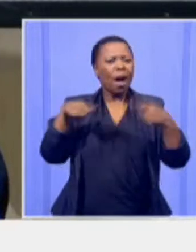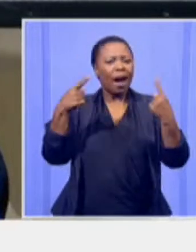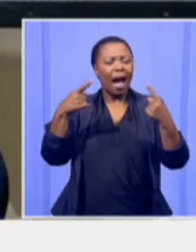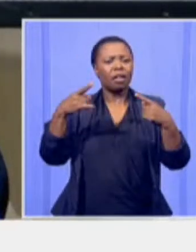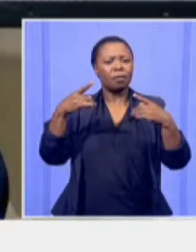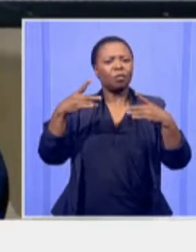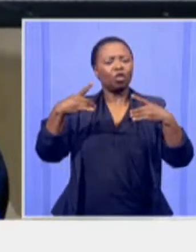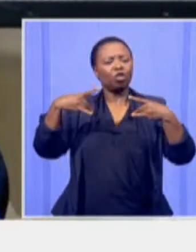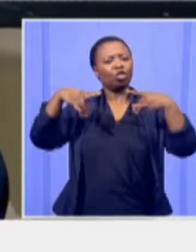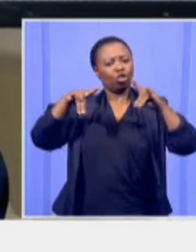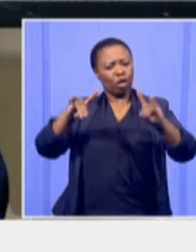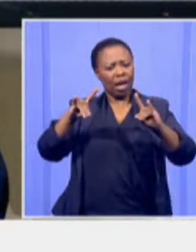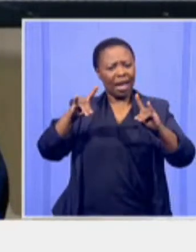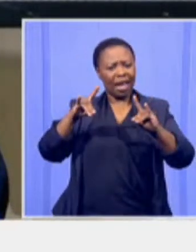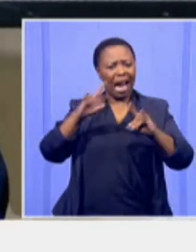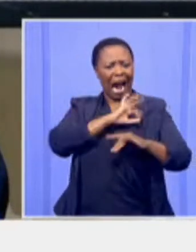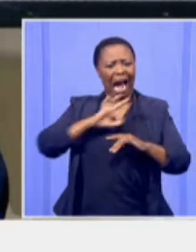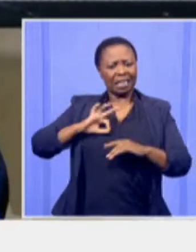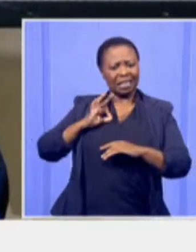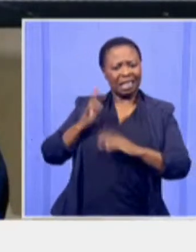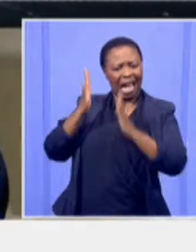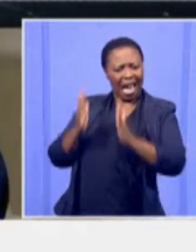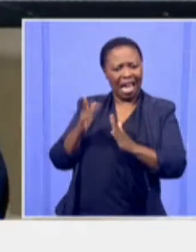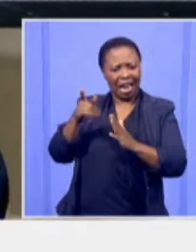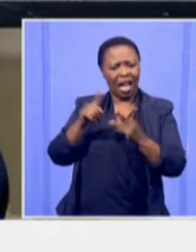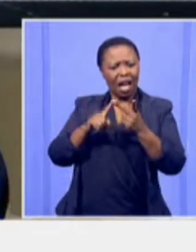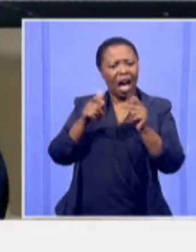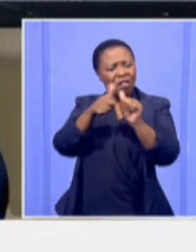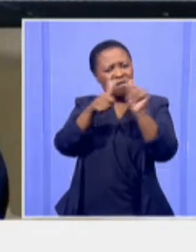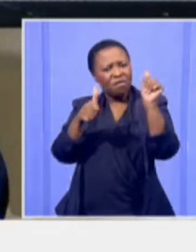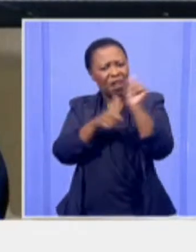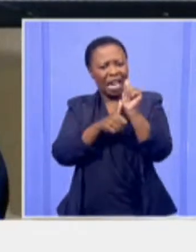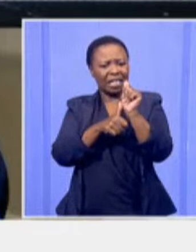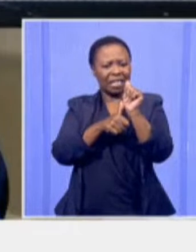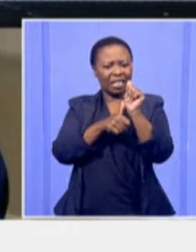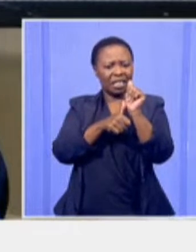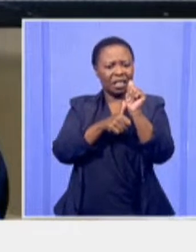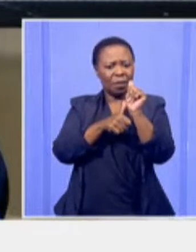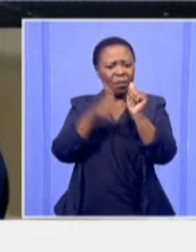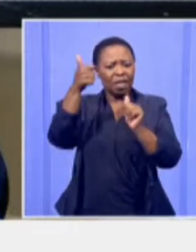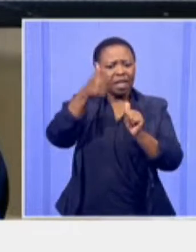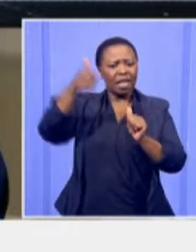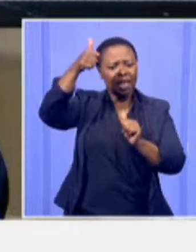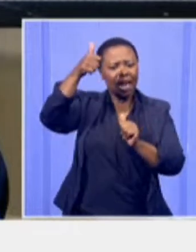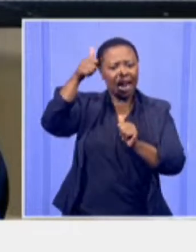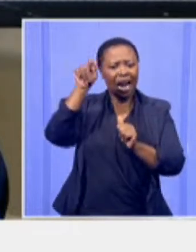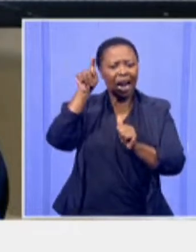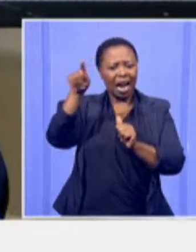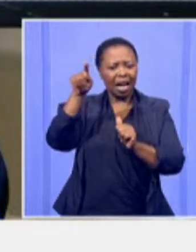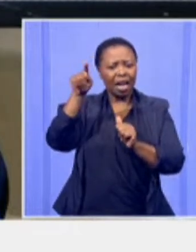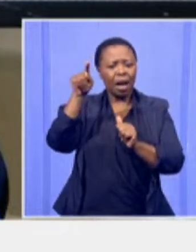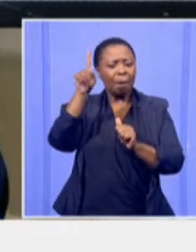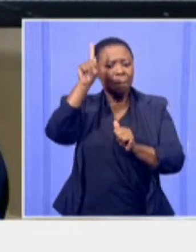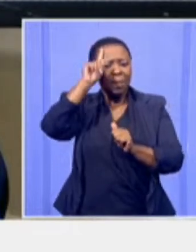who is black. We cannot have the vice chancellor who is black. We cannot have